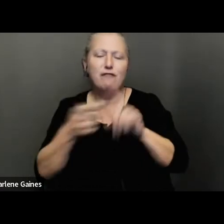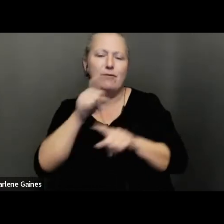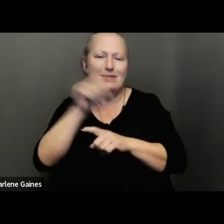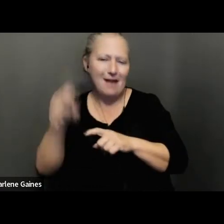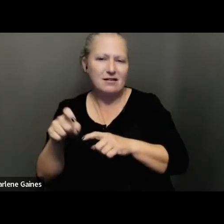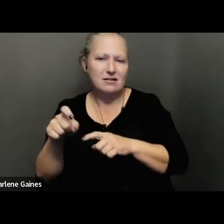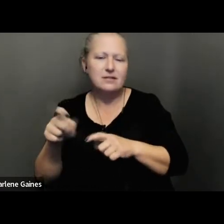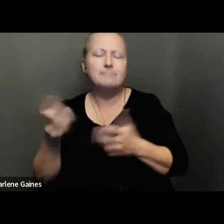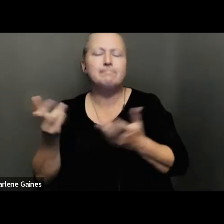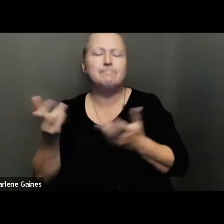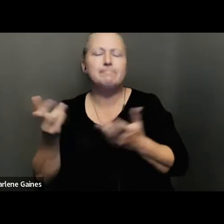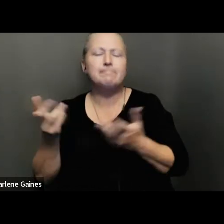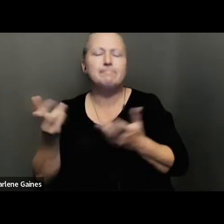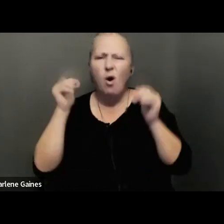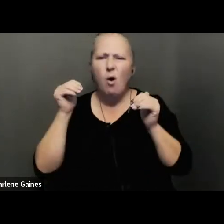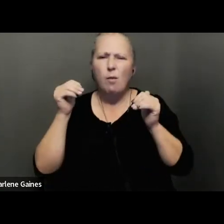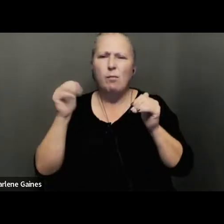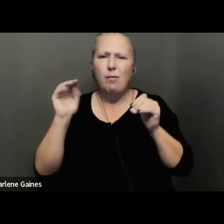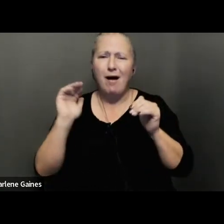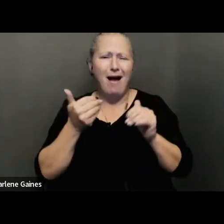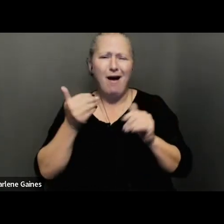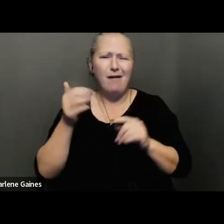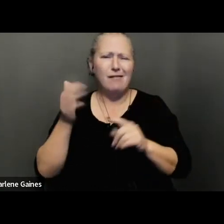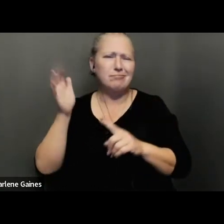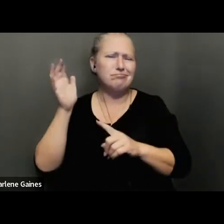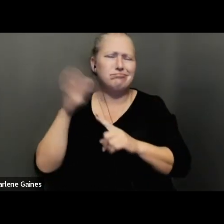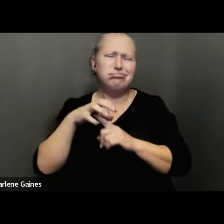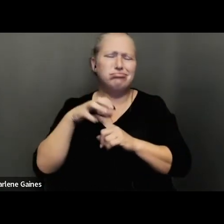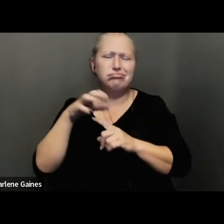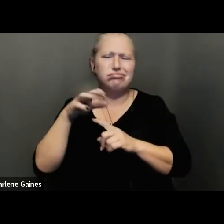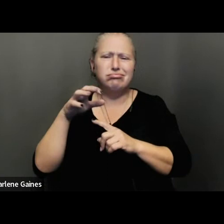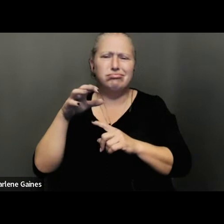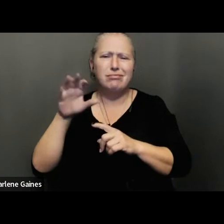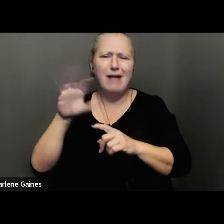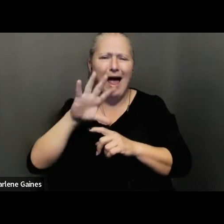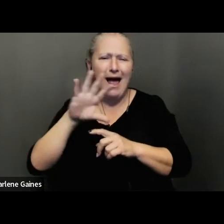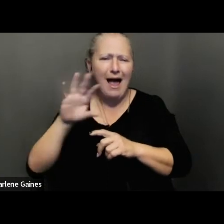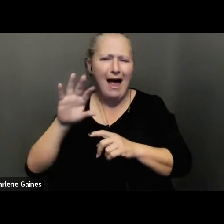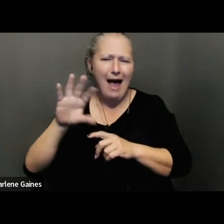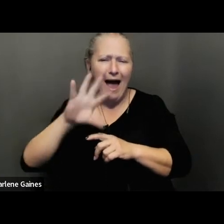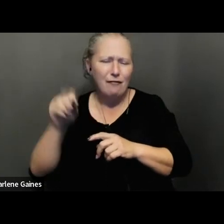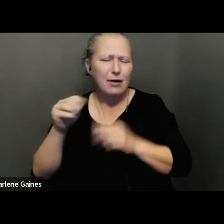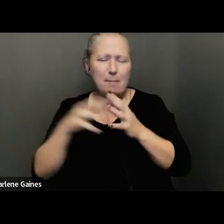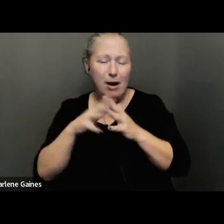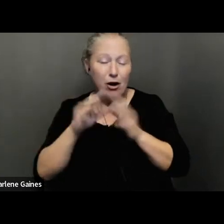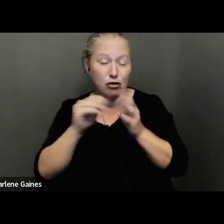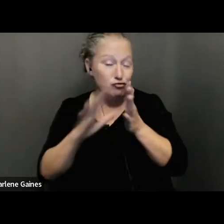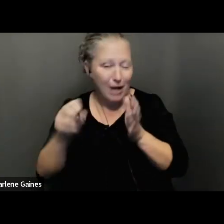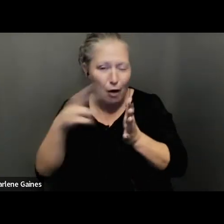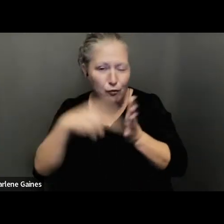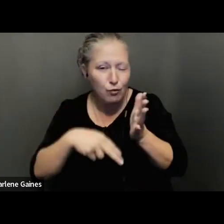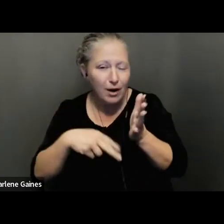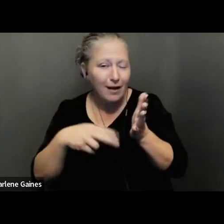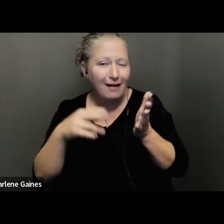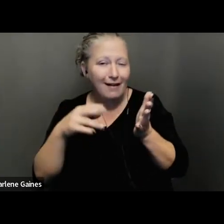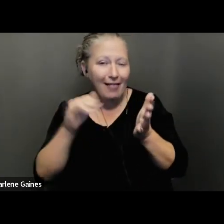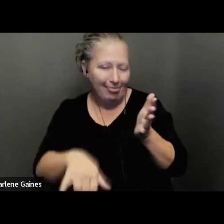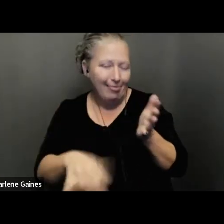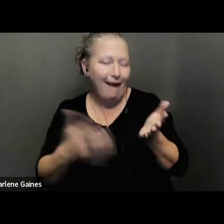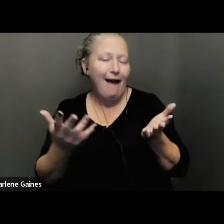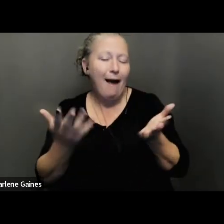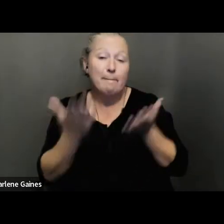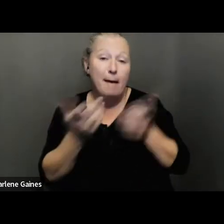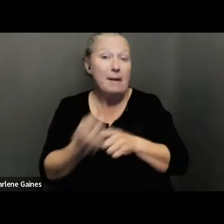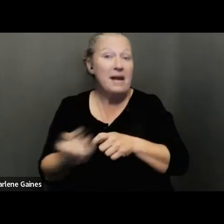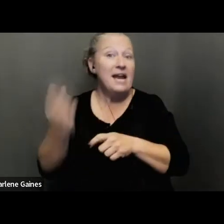our outstanding African American students read that. And I don't know, maybe for next year, we'll make a